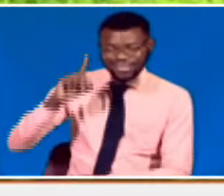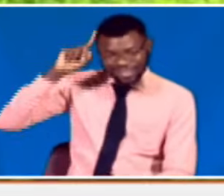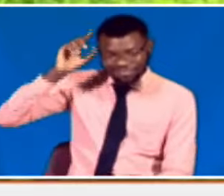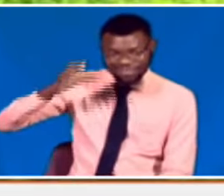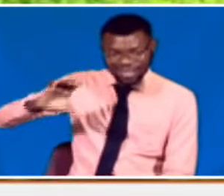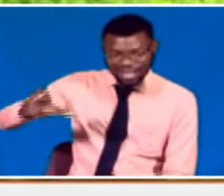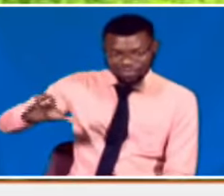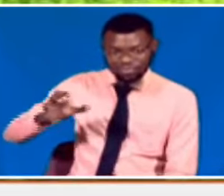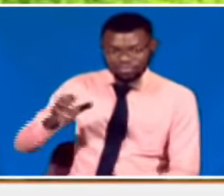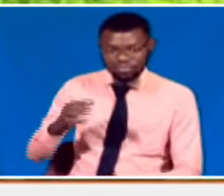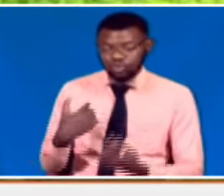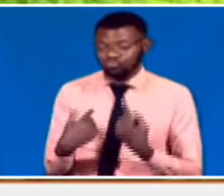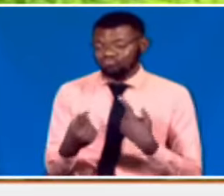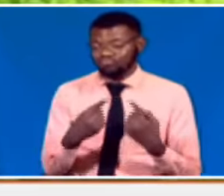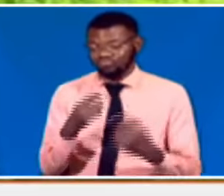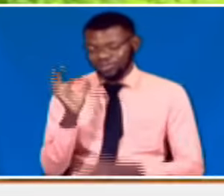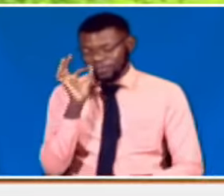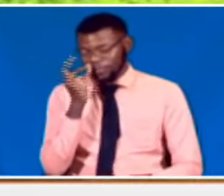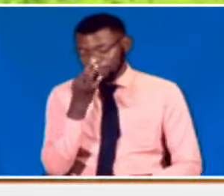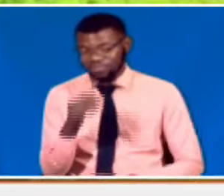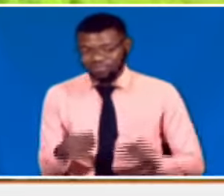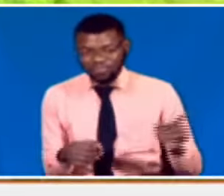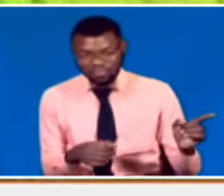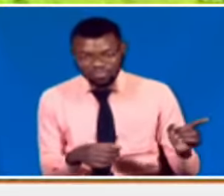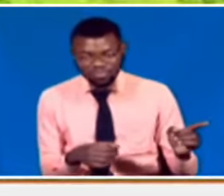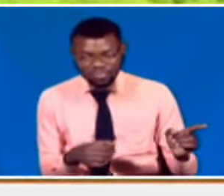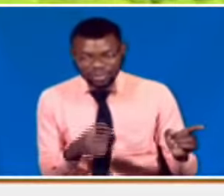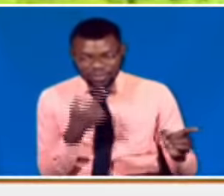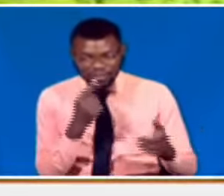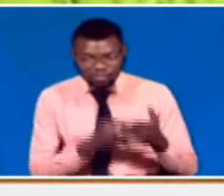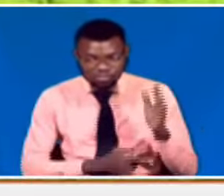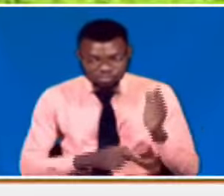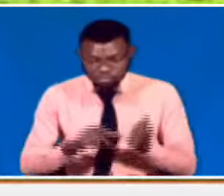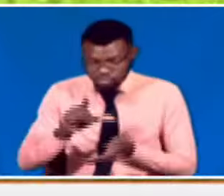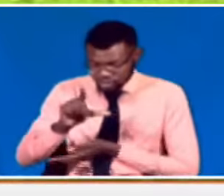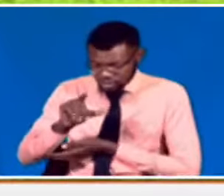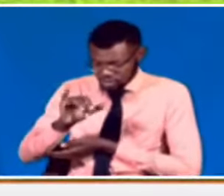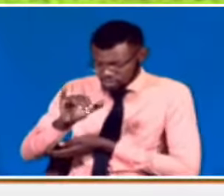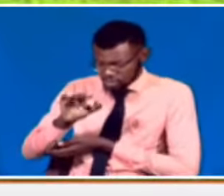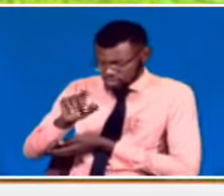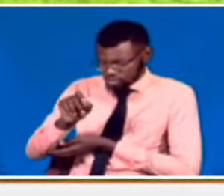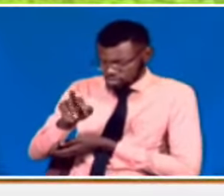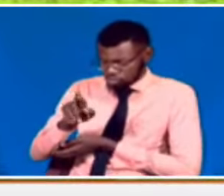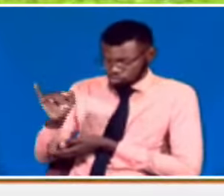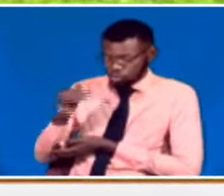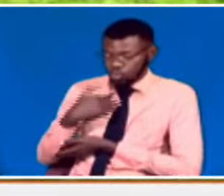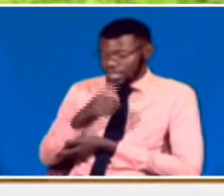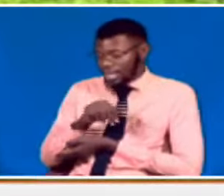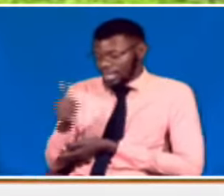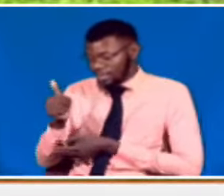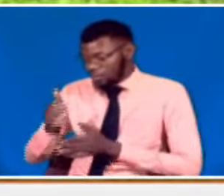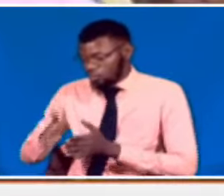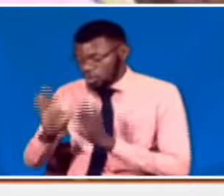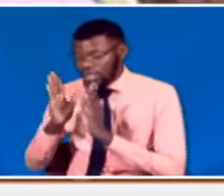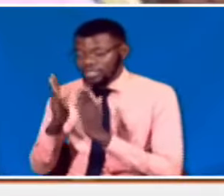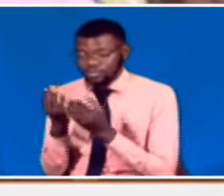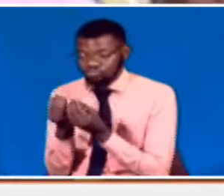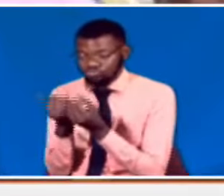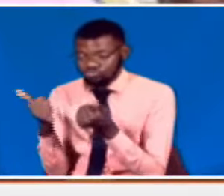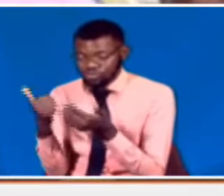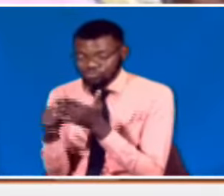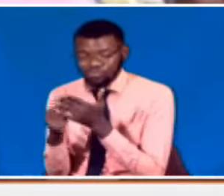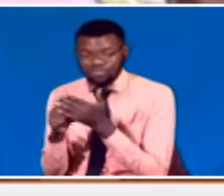media workshop, Ngumbi revealed that Linturi wanted alternative dispute resolution, but the commission shot down the request.